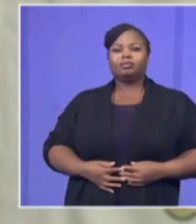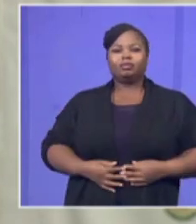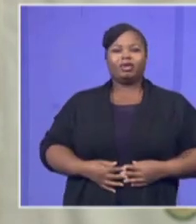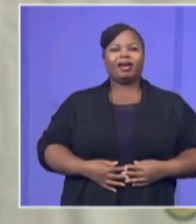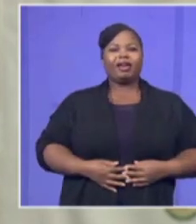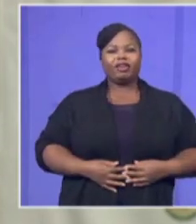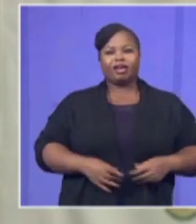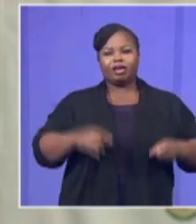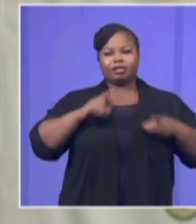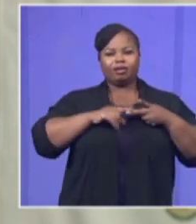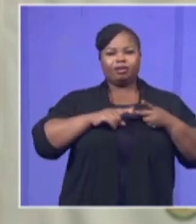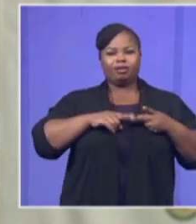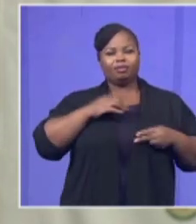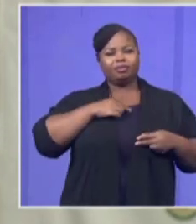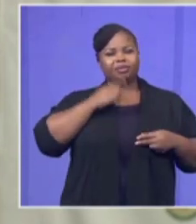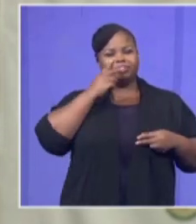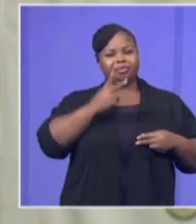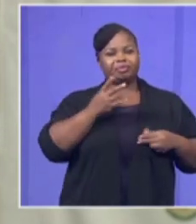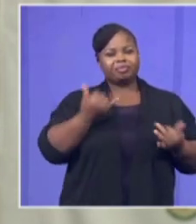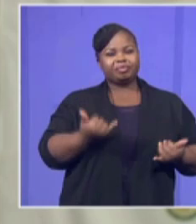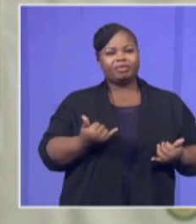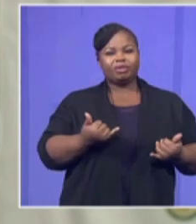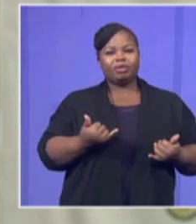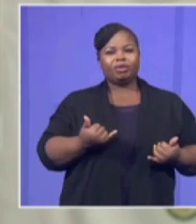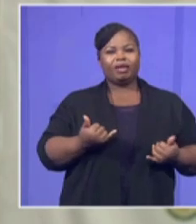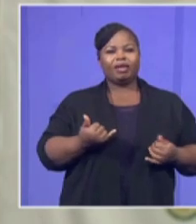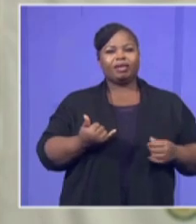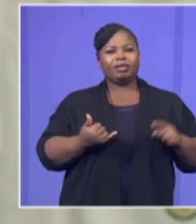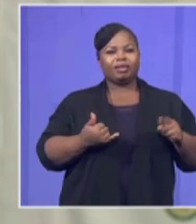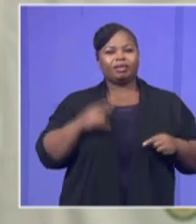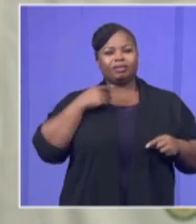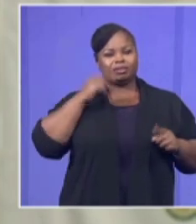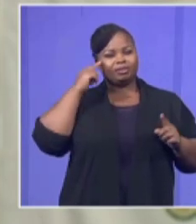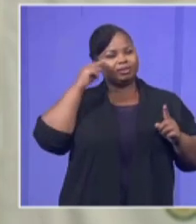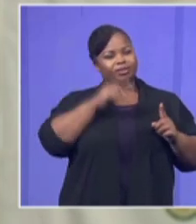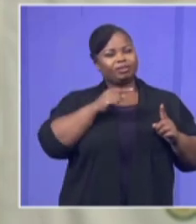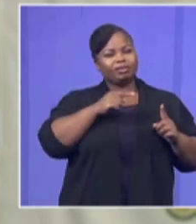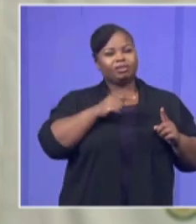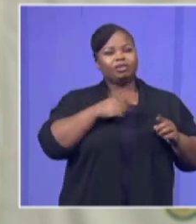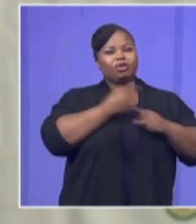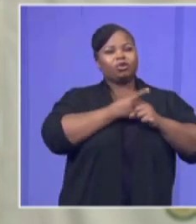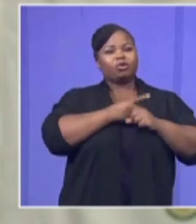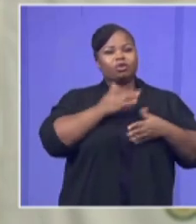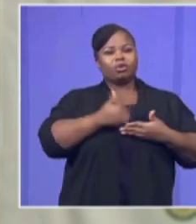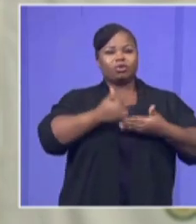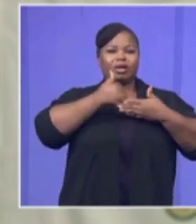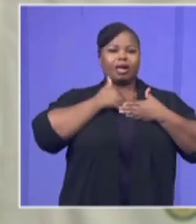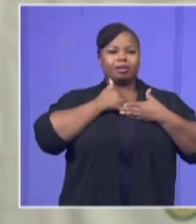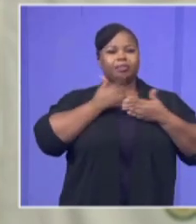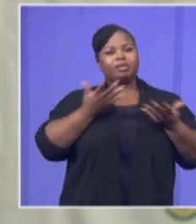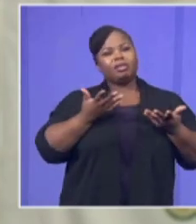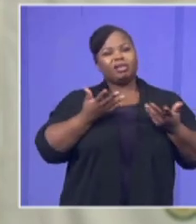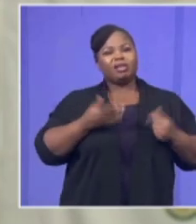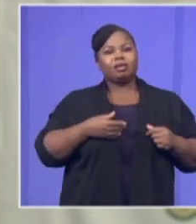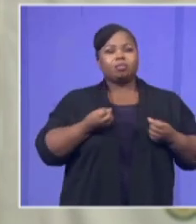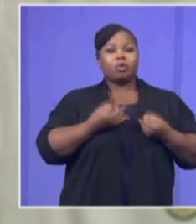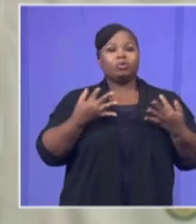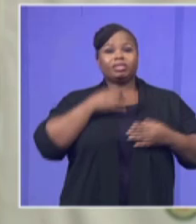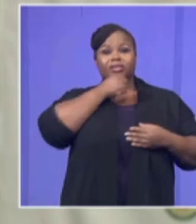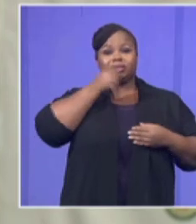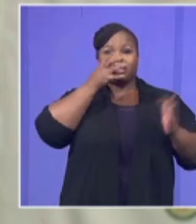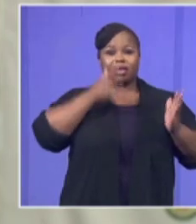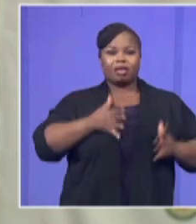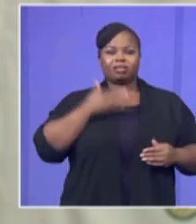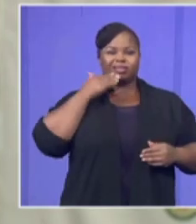Both those amendment bills are quite key in terms of assisting particularly the artists in this